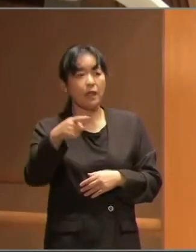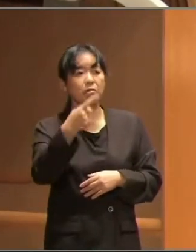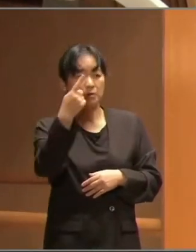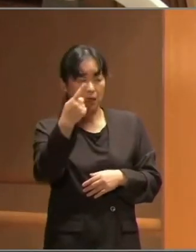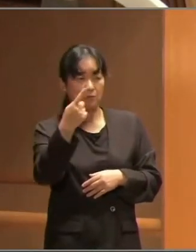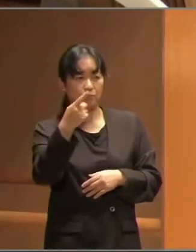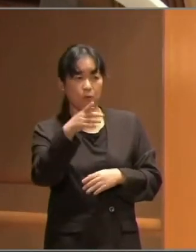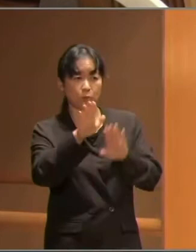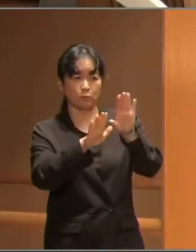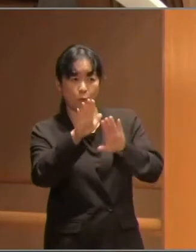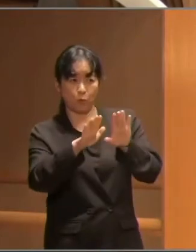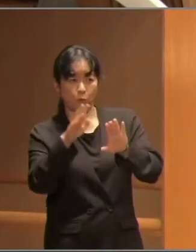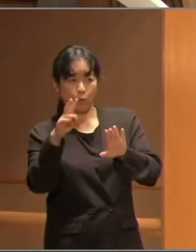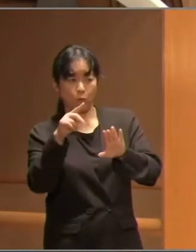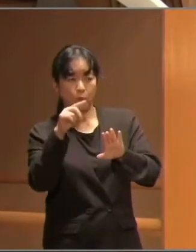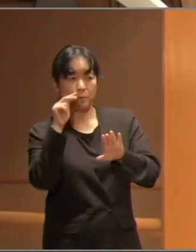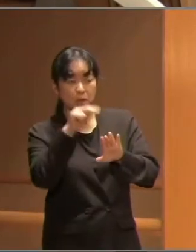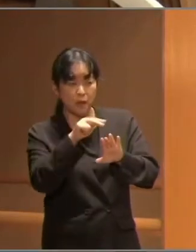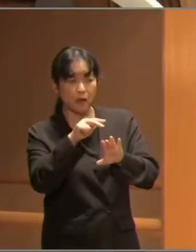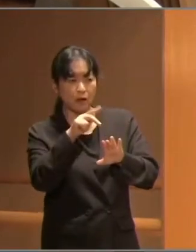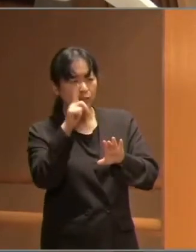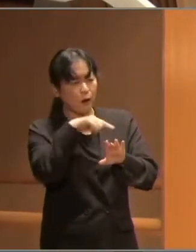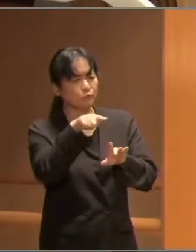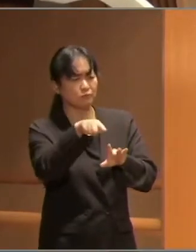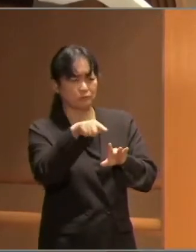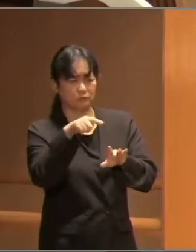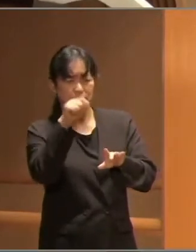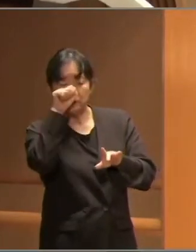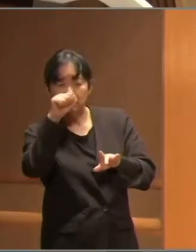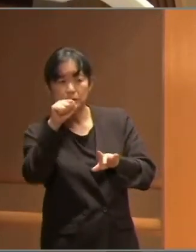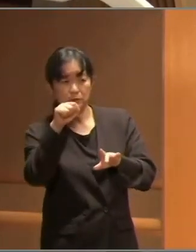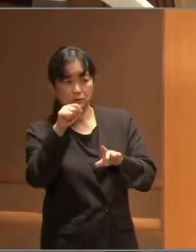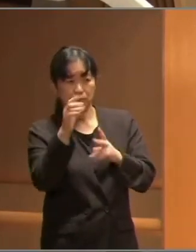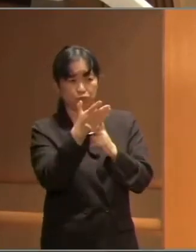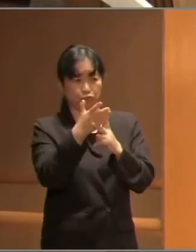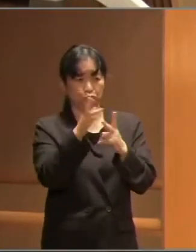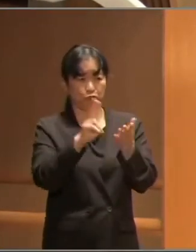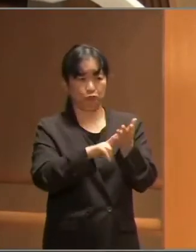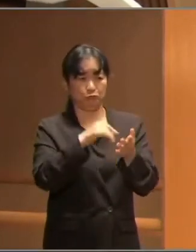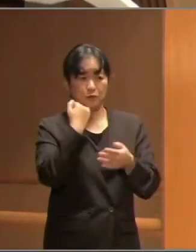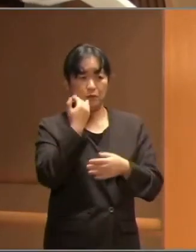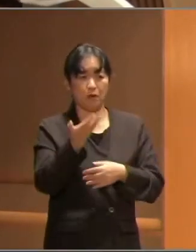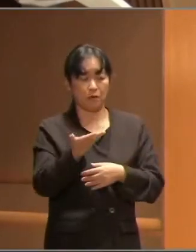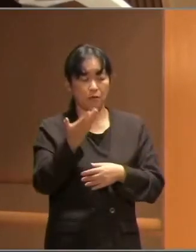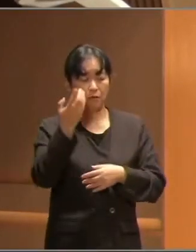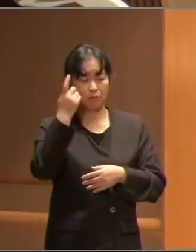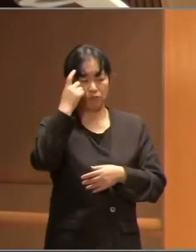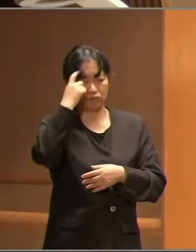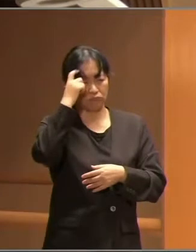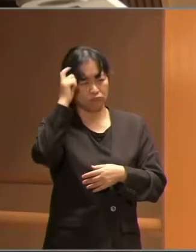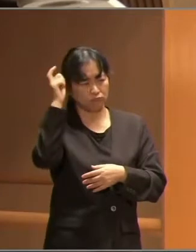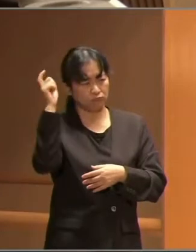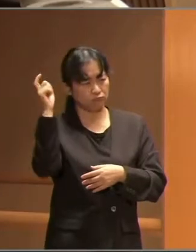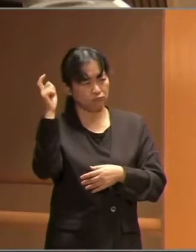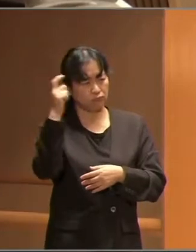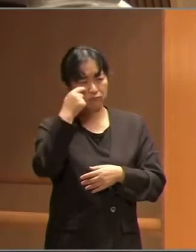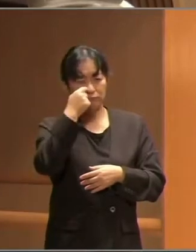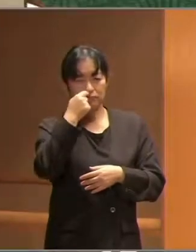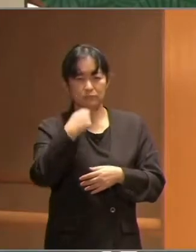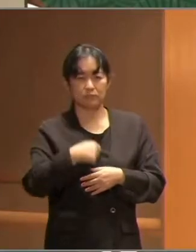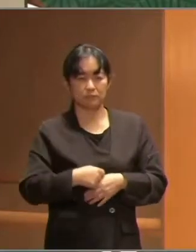So, I myself cannot say it's good or it's